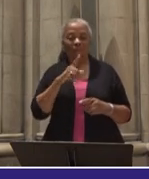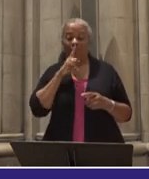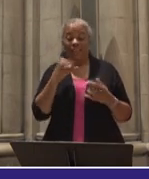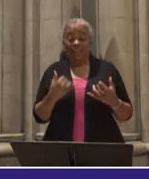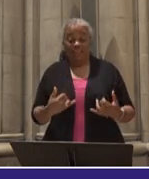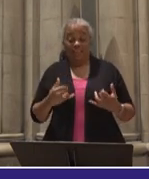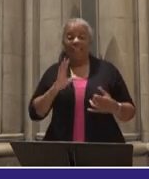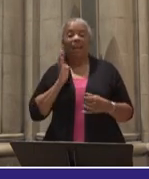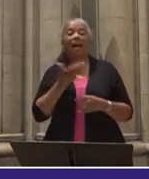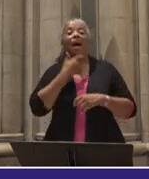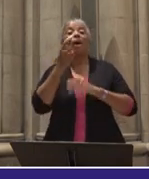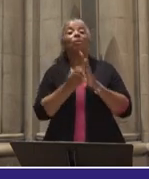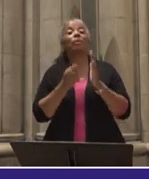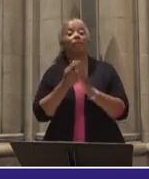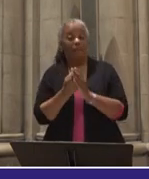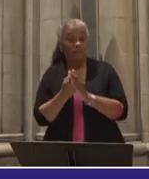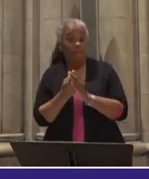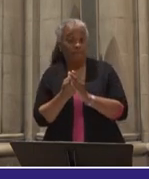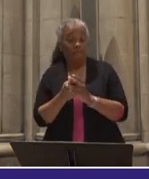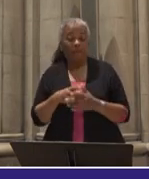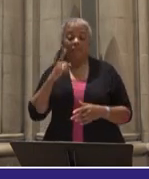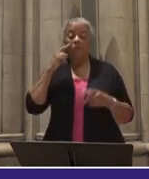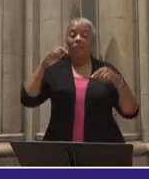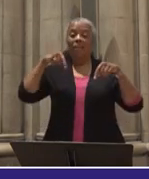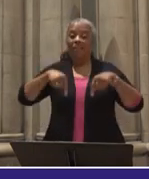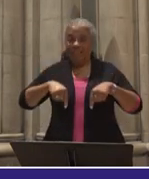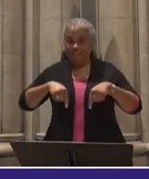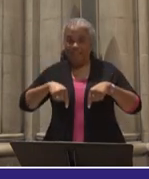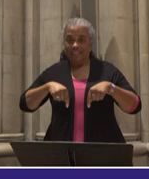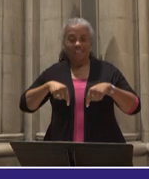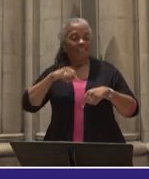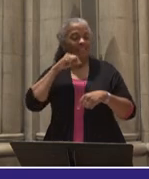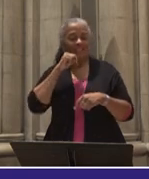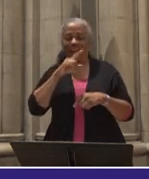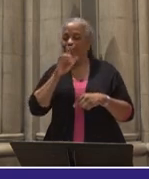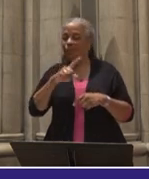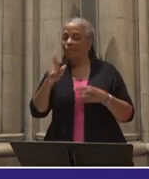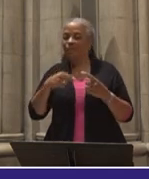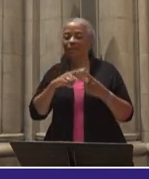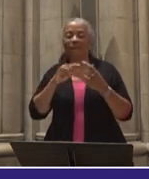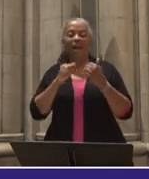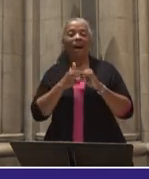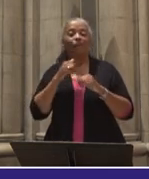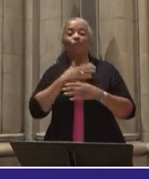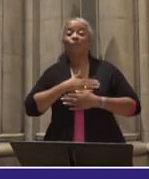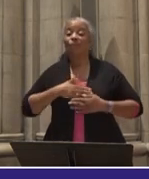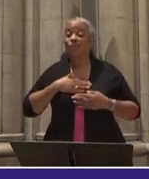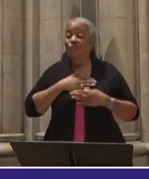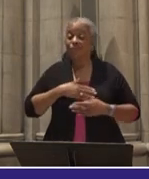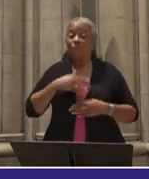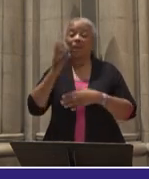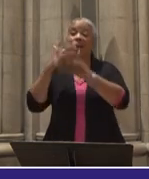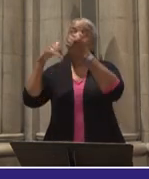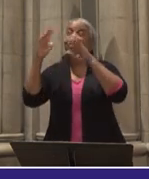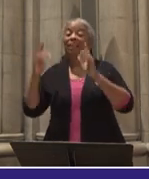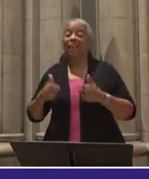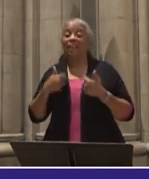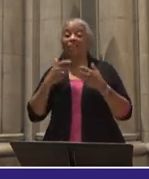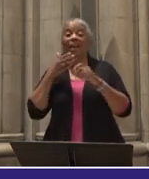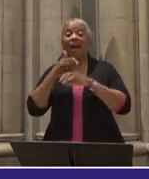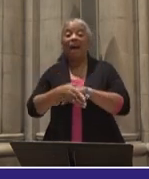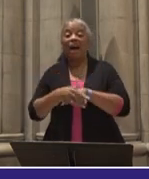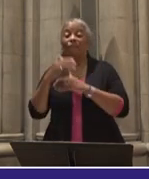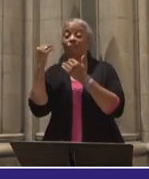this our time. For this is not a question about how to enjoy heavenly living after